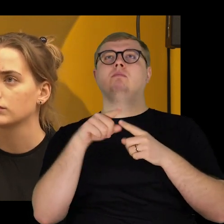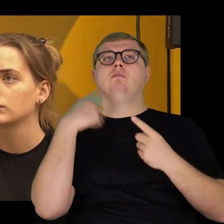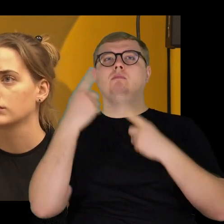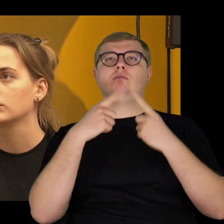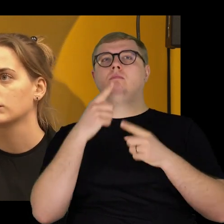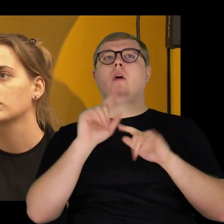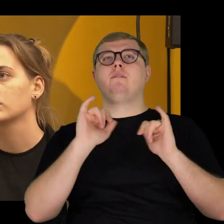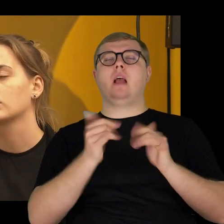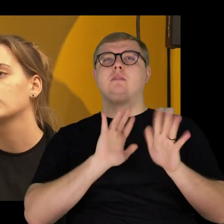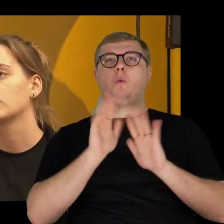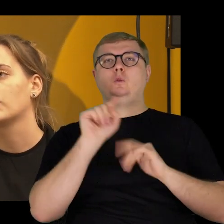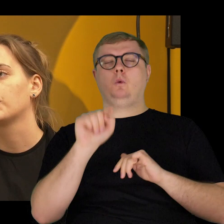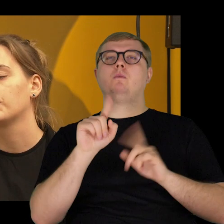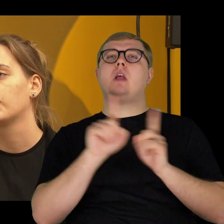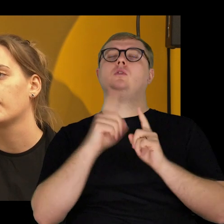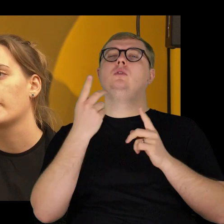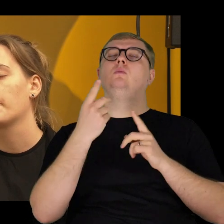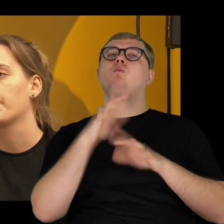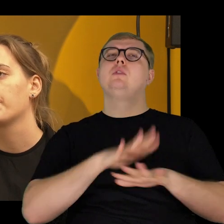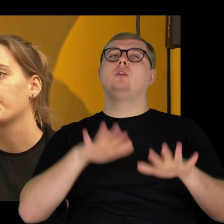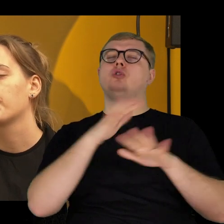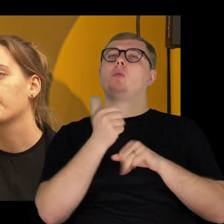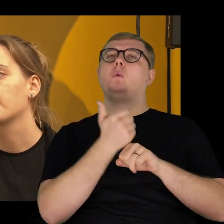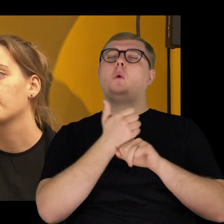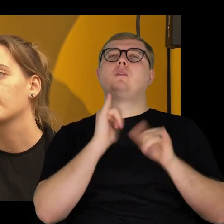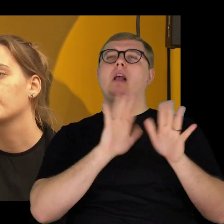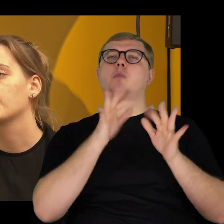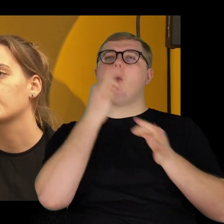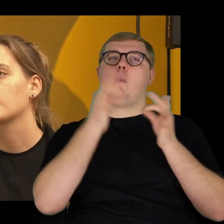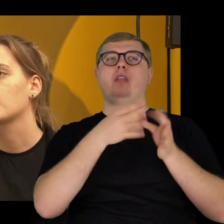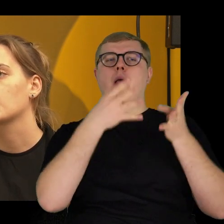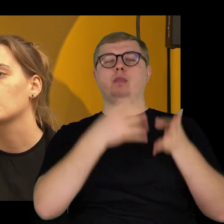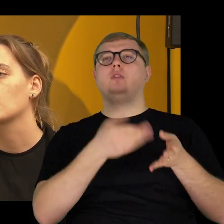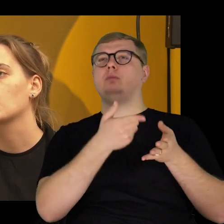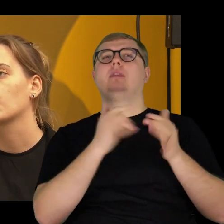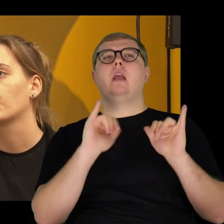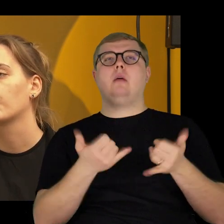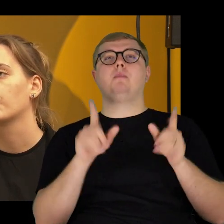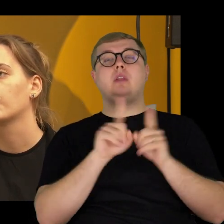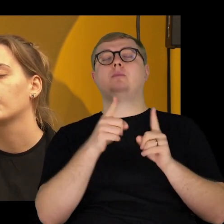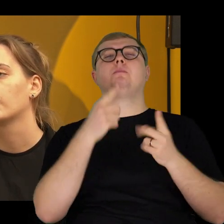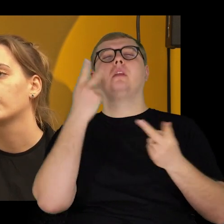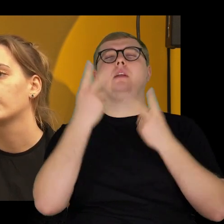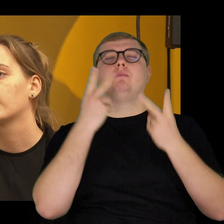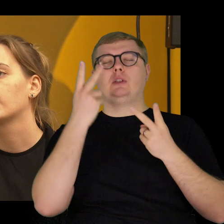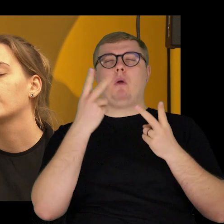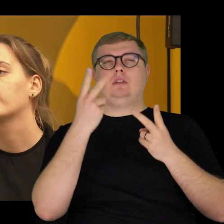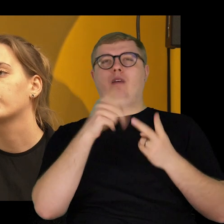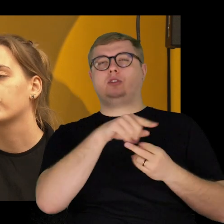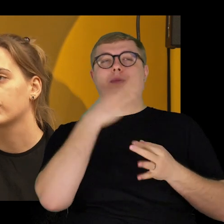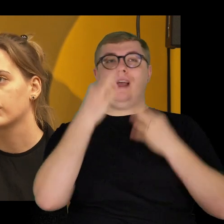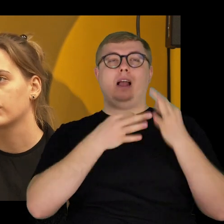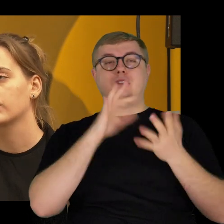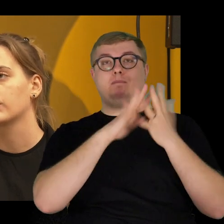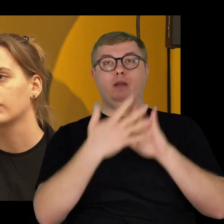how space is told, and for this to just try to visualize these narratives. That's the